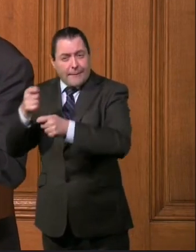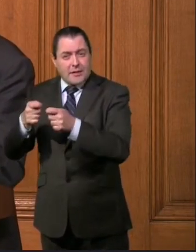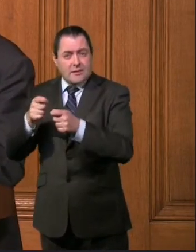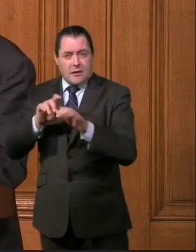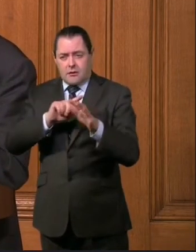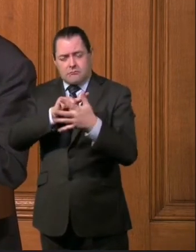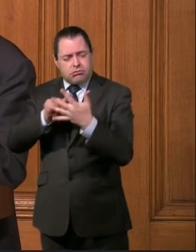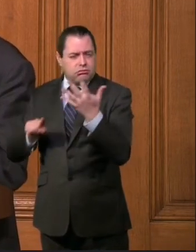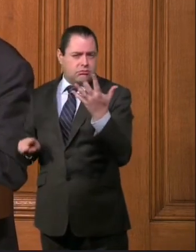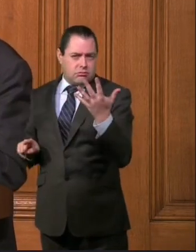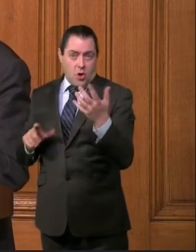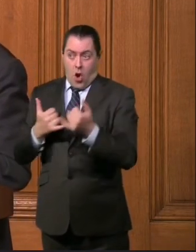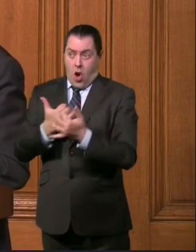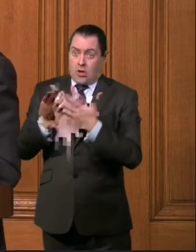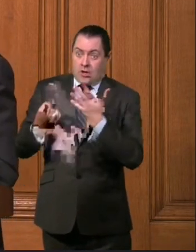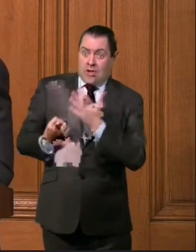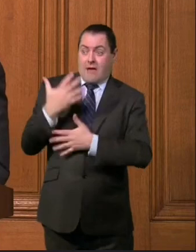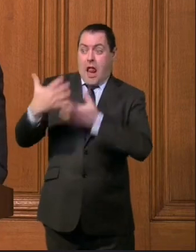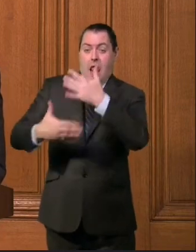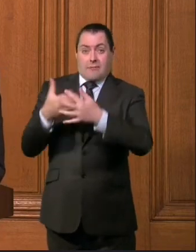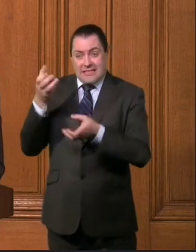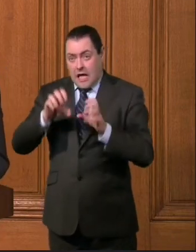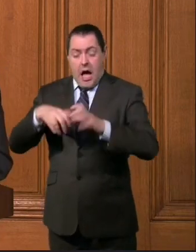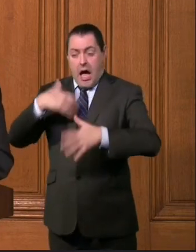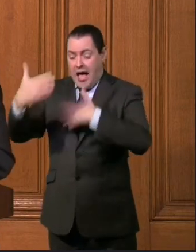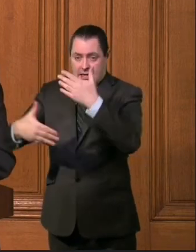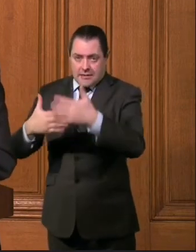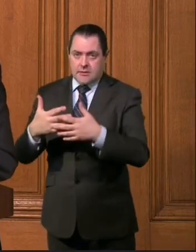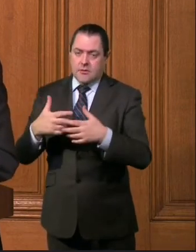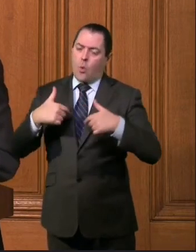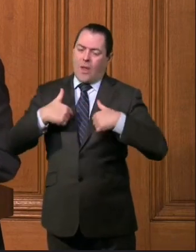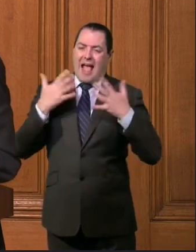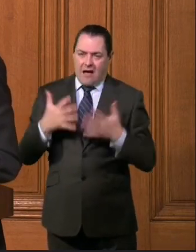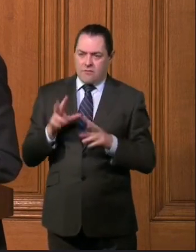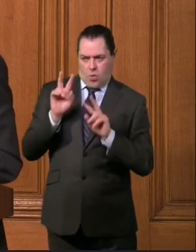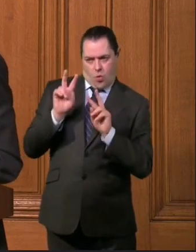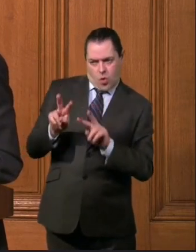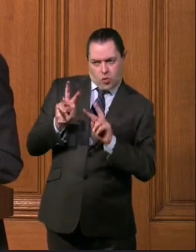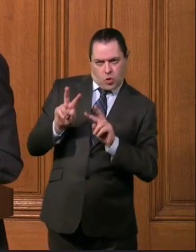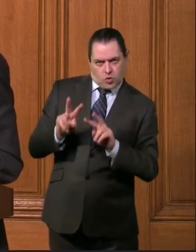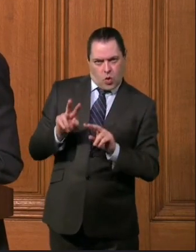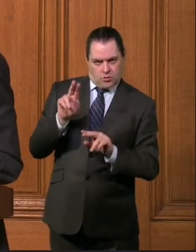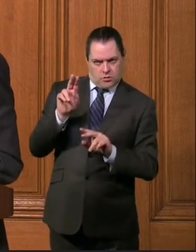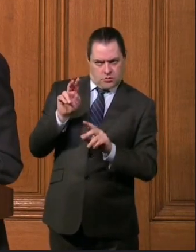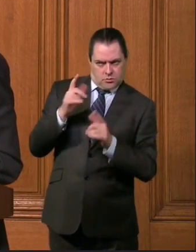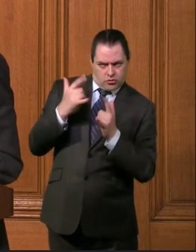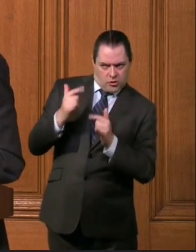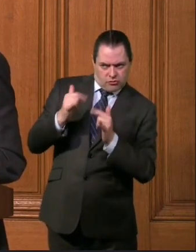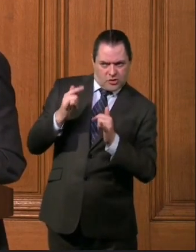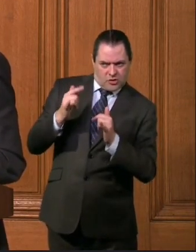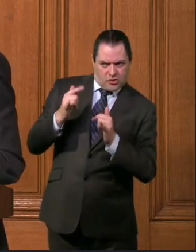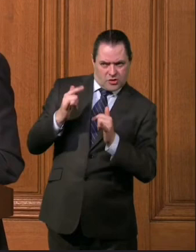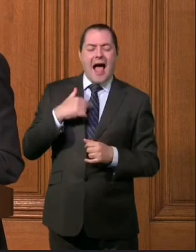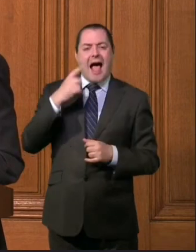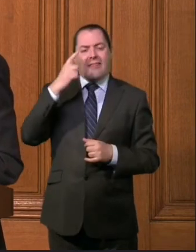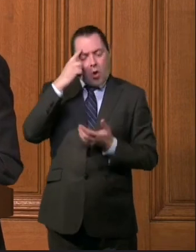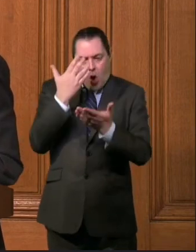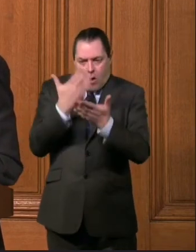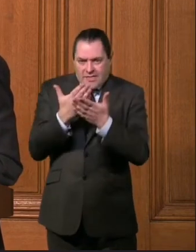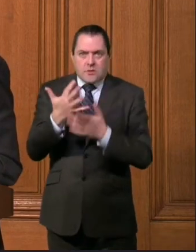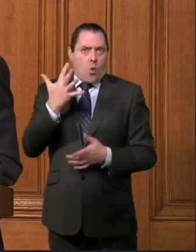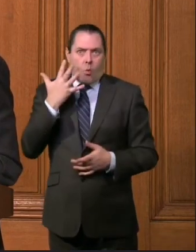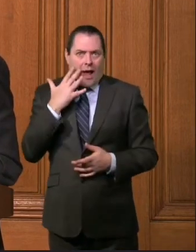keep watching, measuring and assessing where we are, and not getting too hooked up on specific dates, because we don't know at the moment. We need to watch,